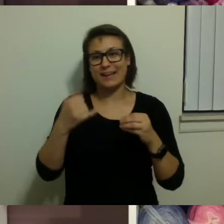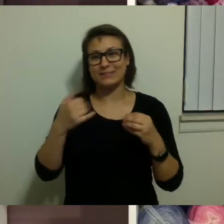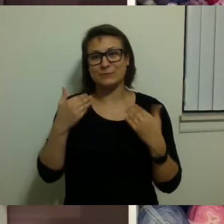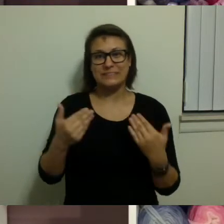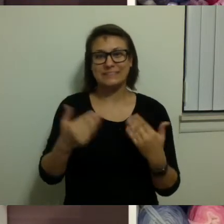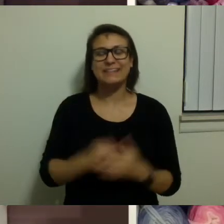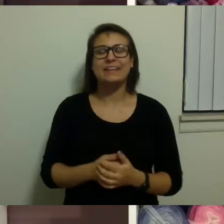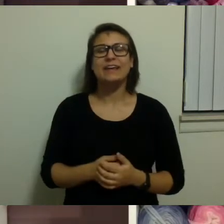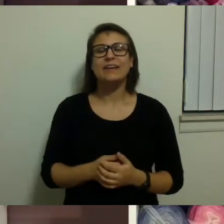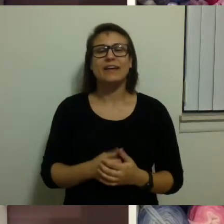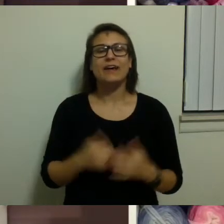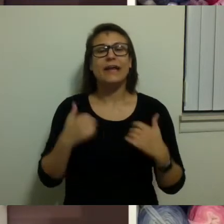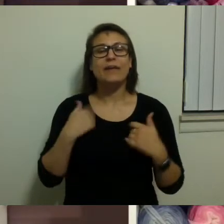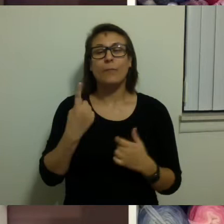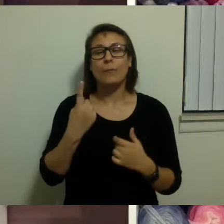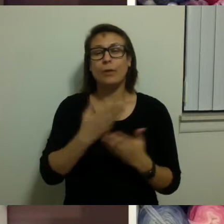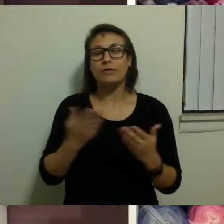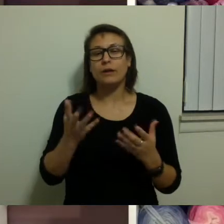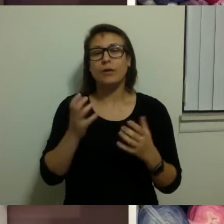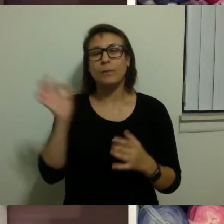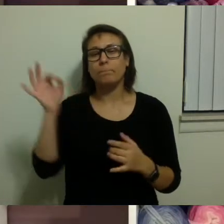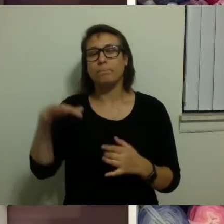there. And I do have one thing that I wanted to say.